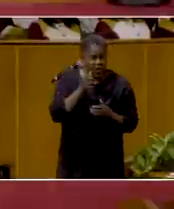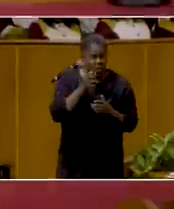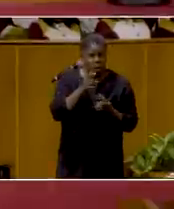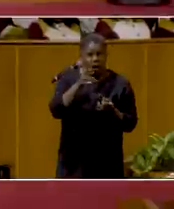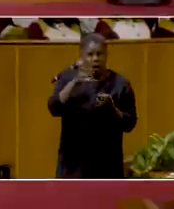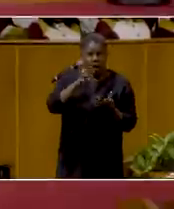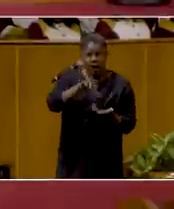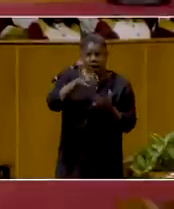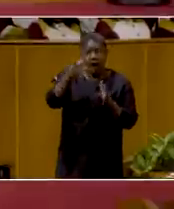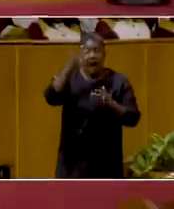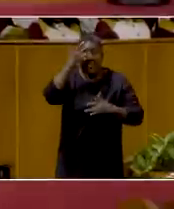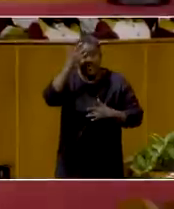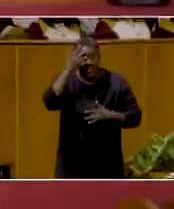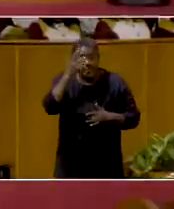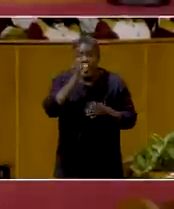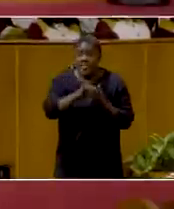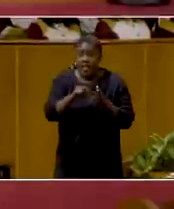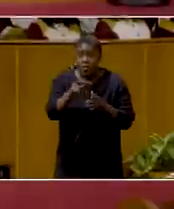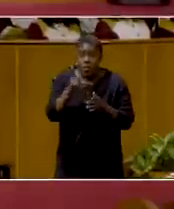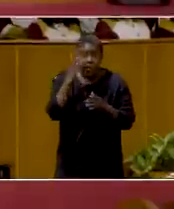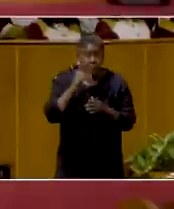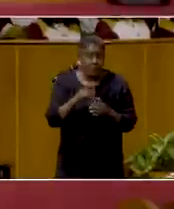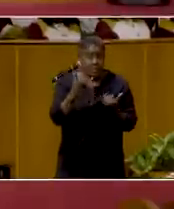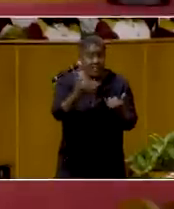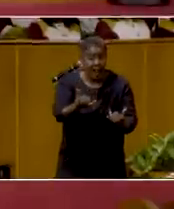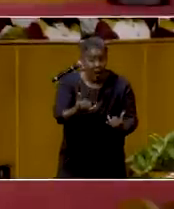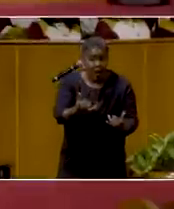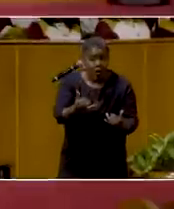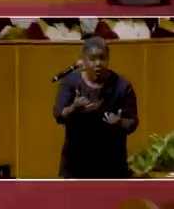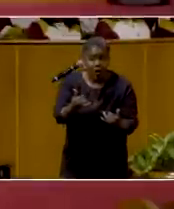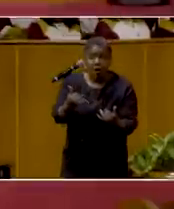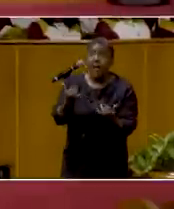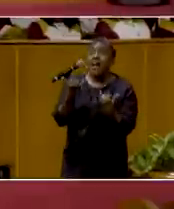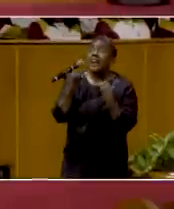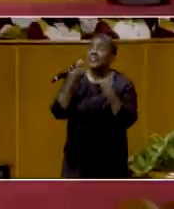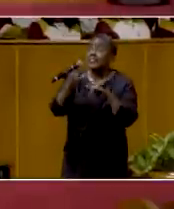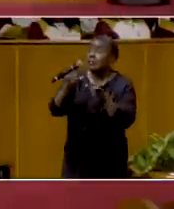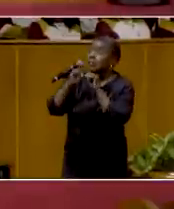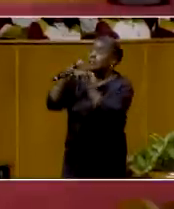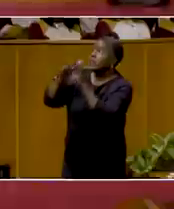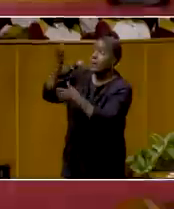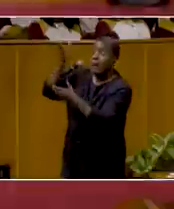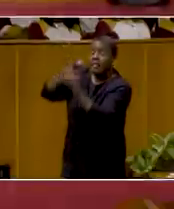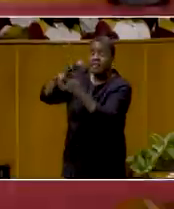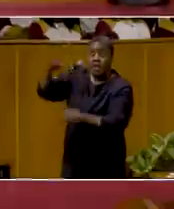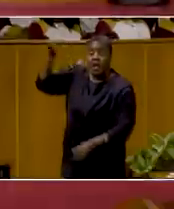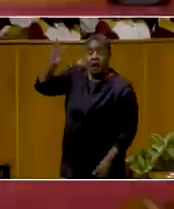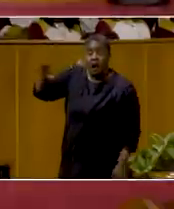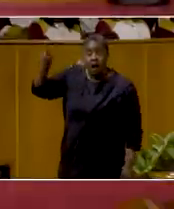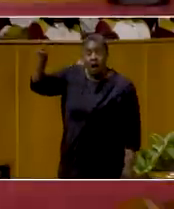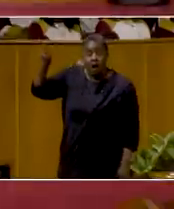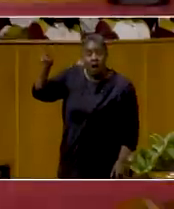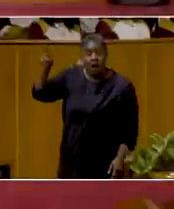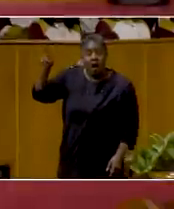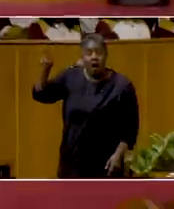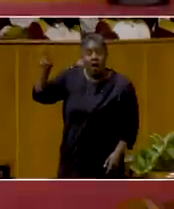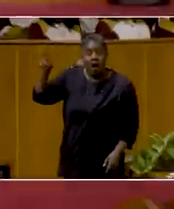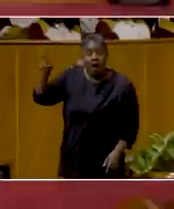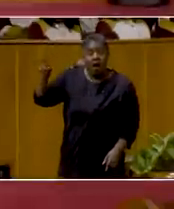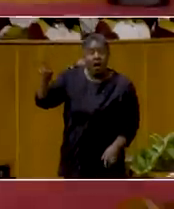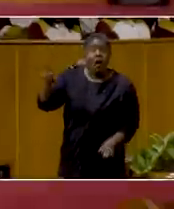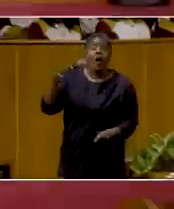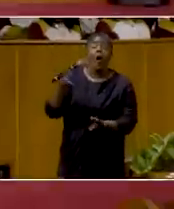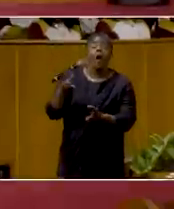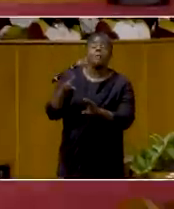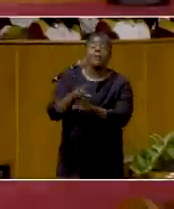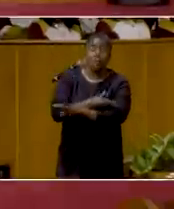tragedy, a sickness that you are going through, and yet still believe in the God you believed in before the tragedy knocked on your